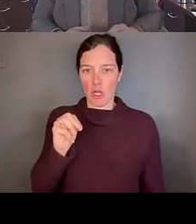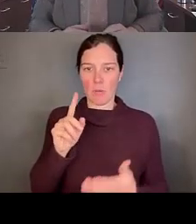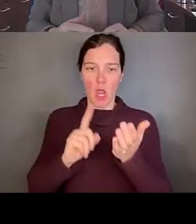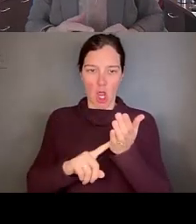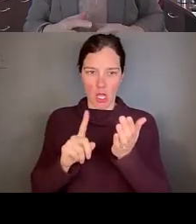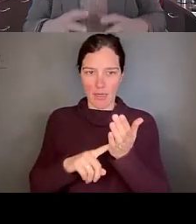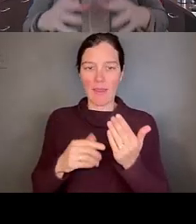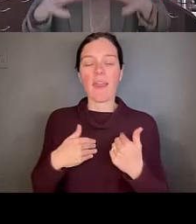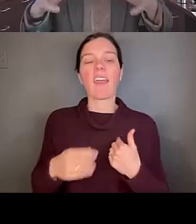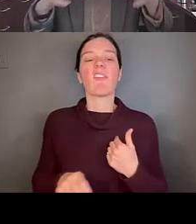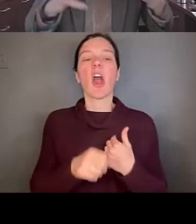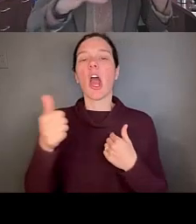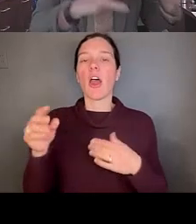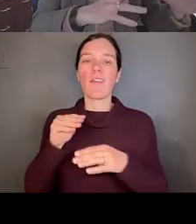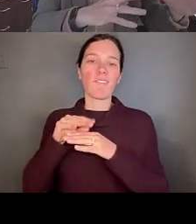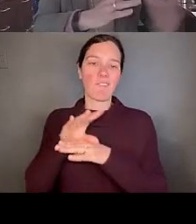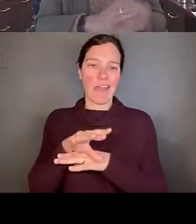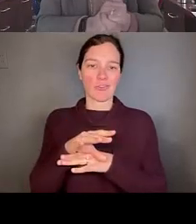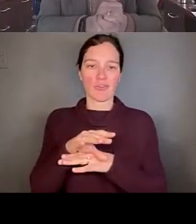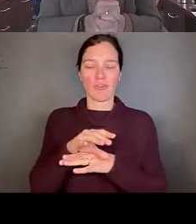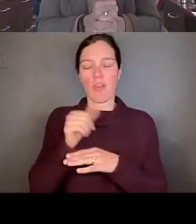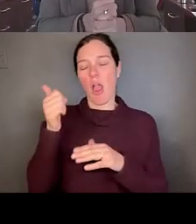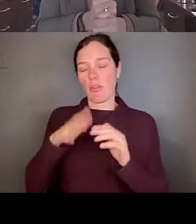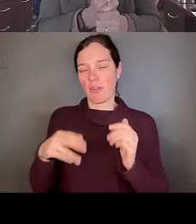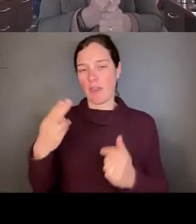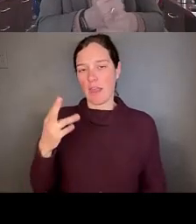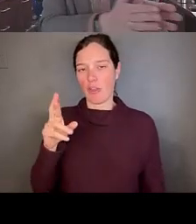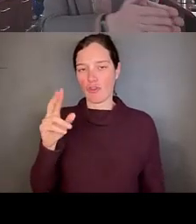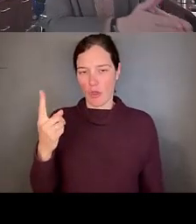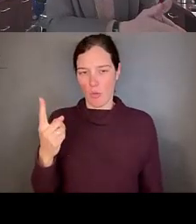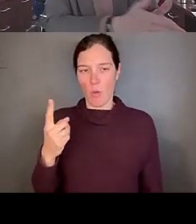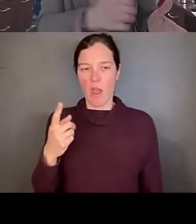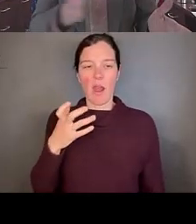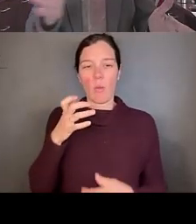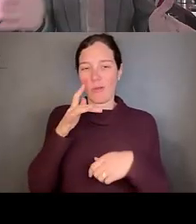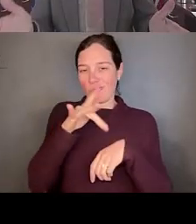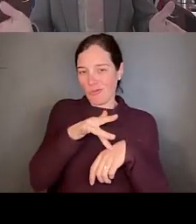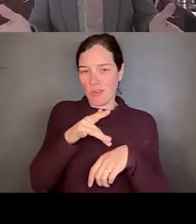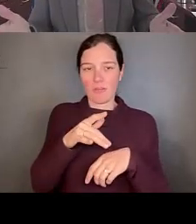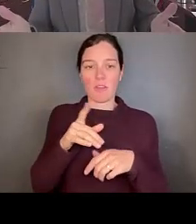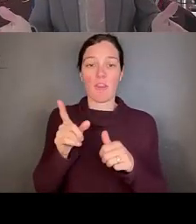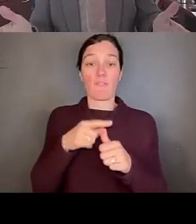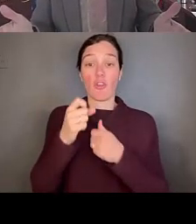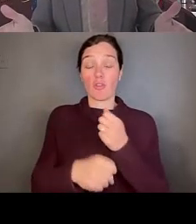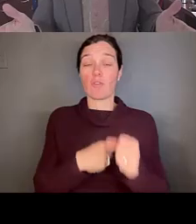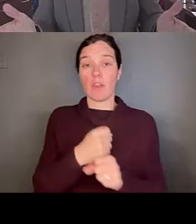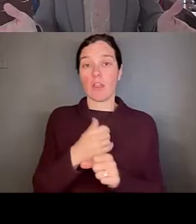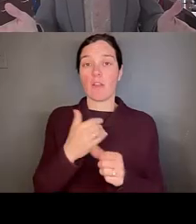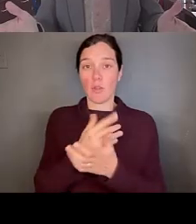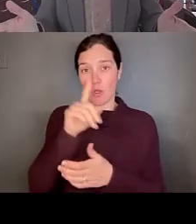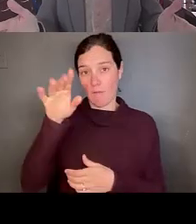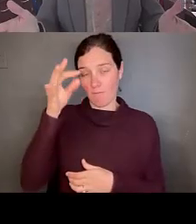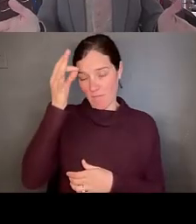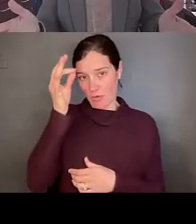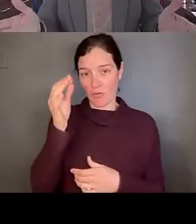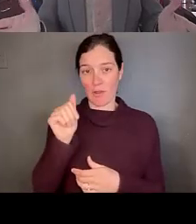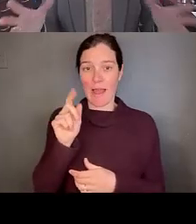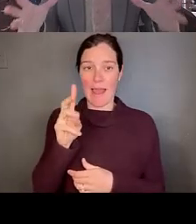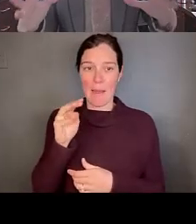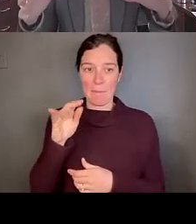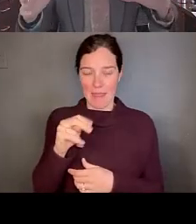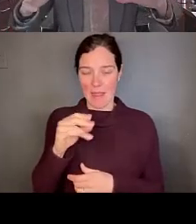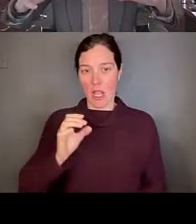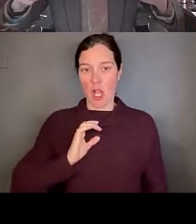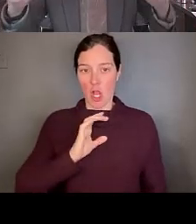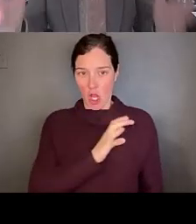are other factors outside of H.R. 1 that I just want to hit. In the first year of the new federal administration and